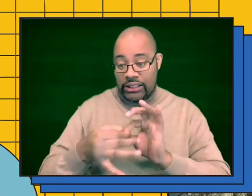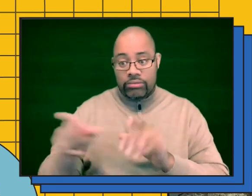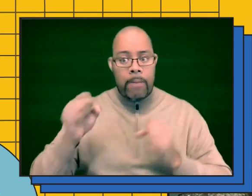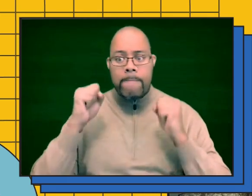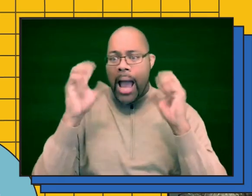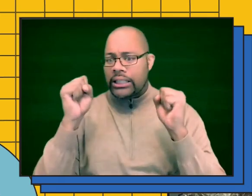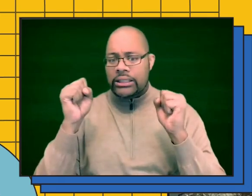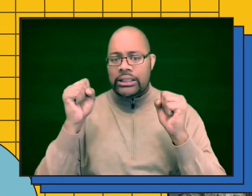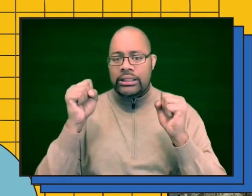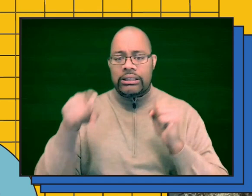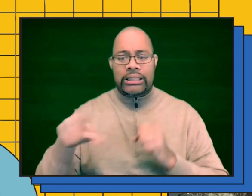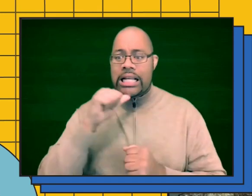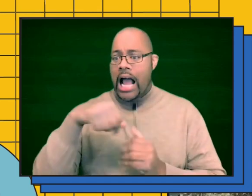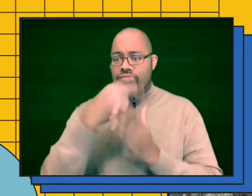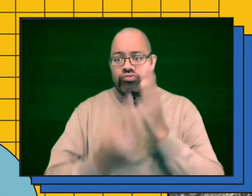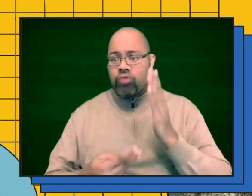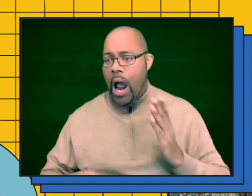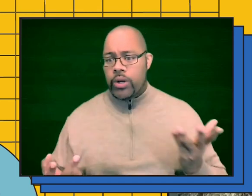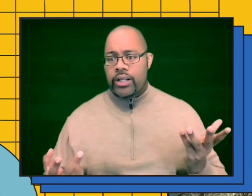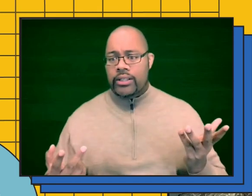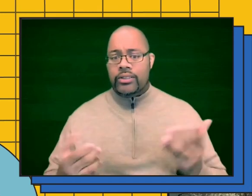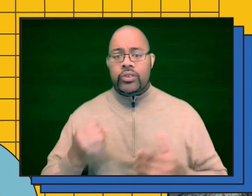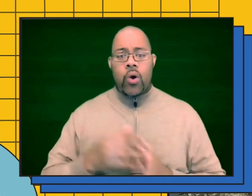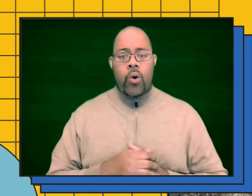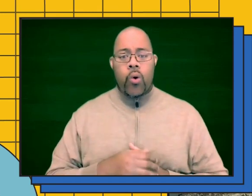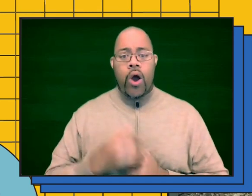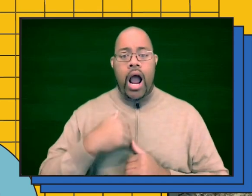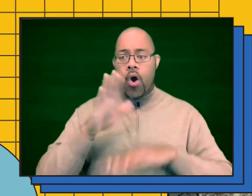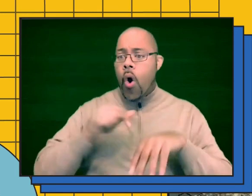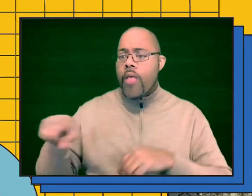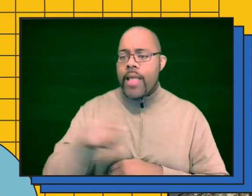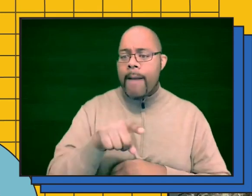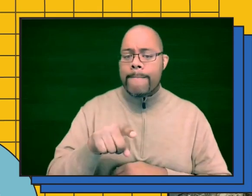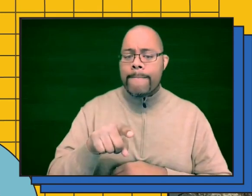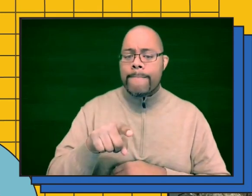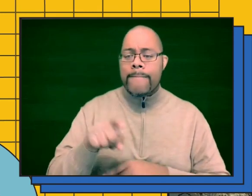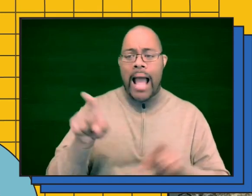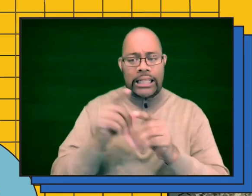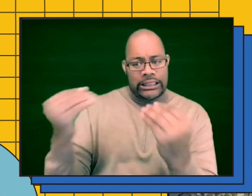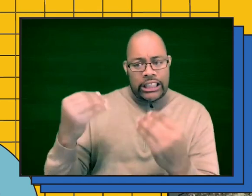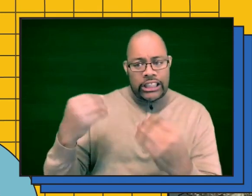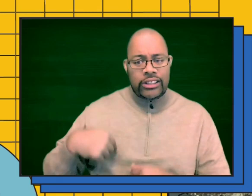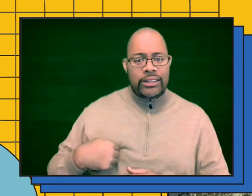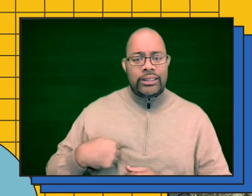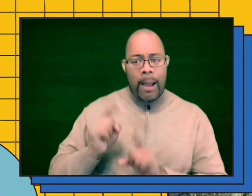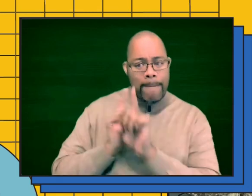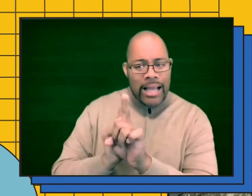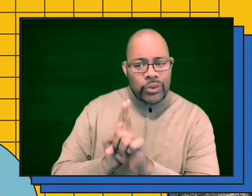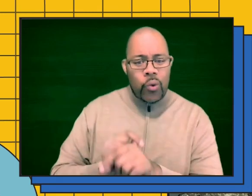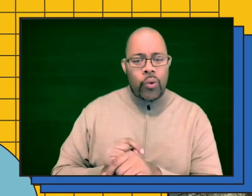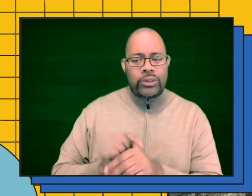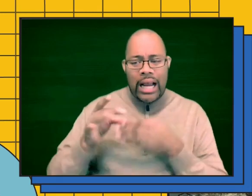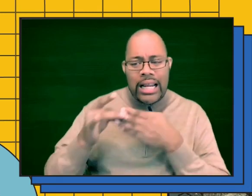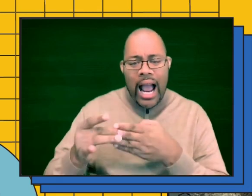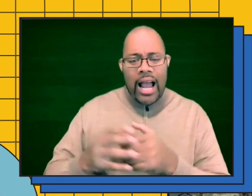are amazing at not drowning. So I call on them as teachers,